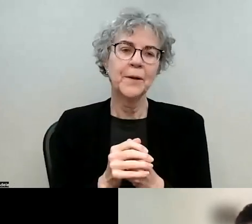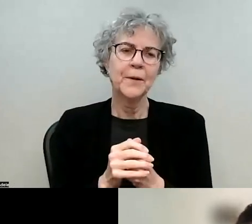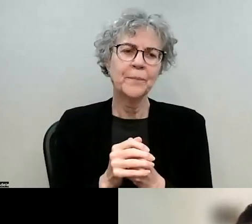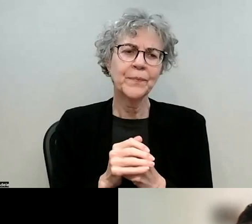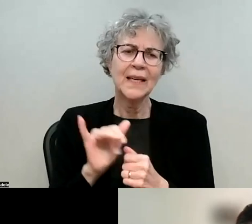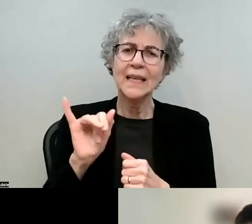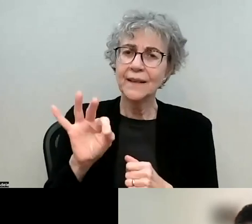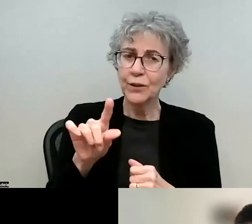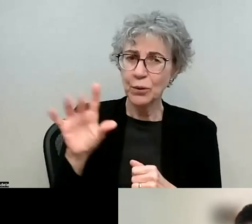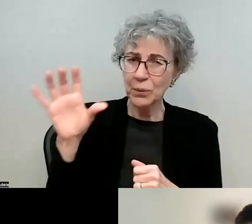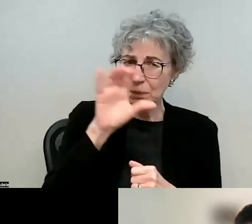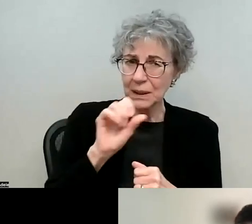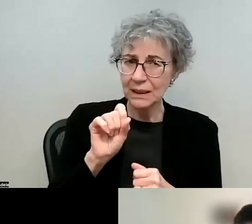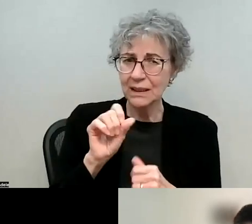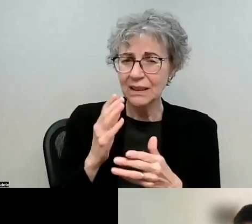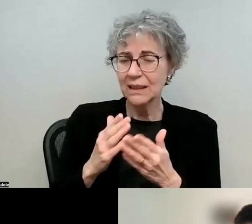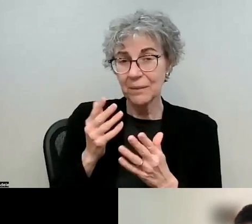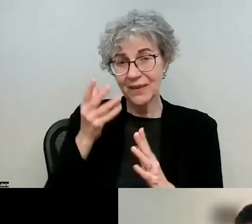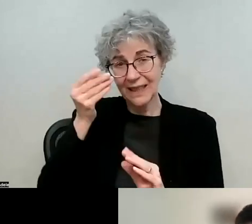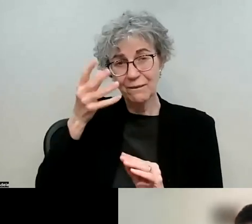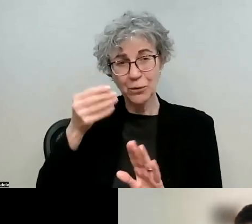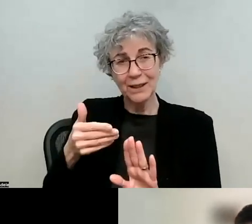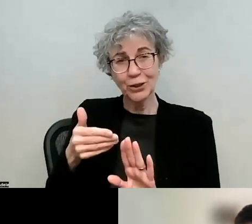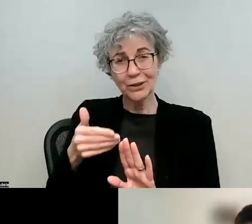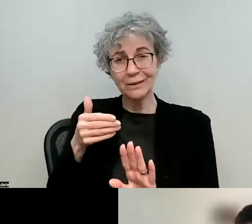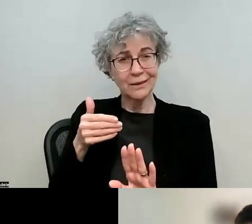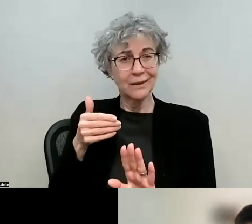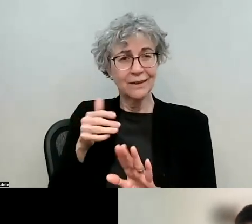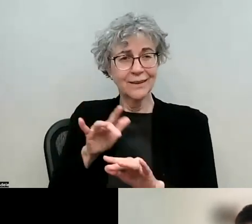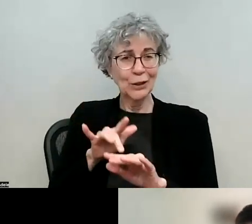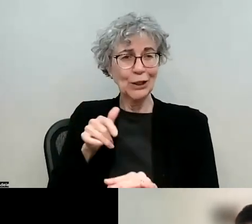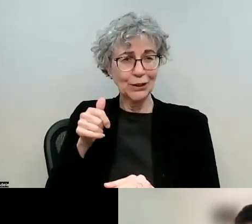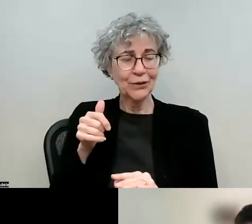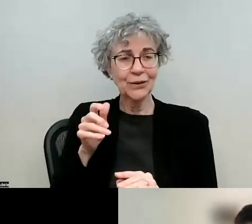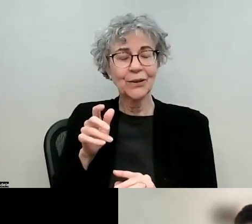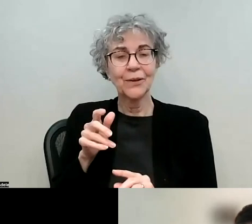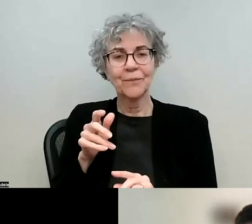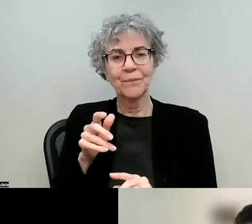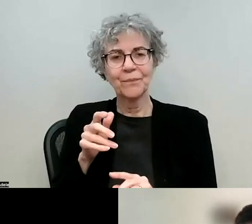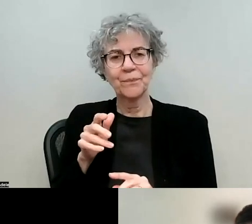missed some of the information earlier, or kind of want